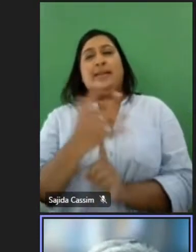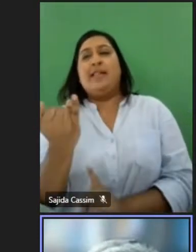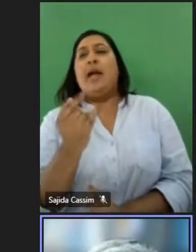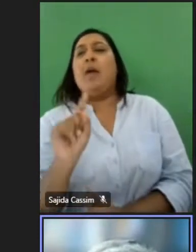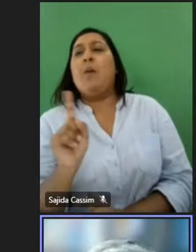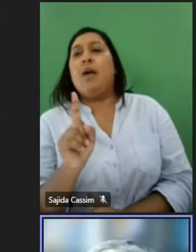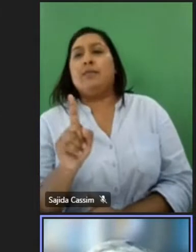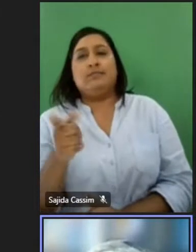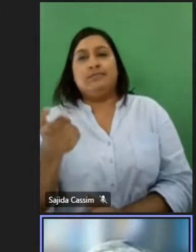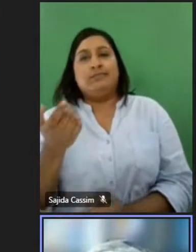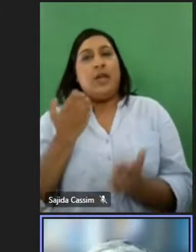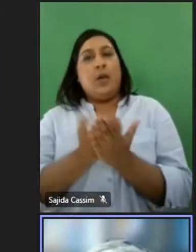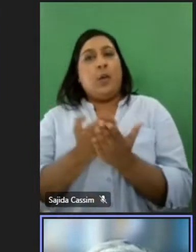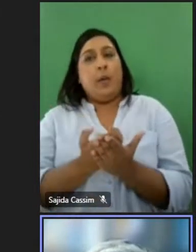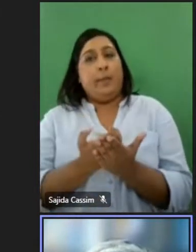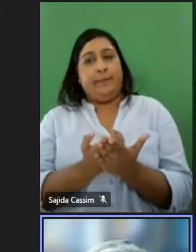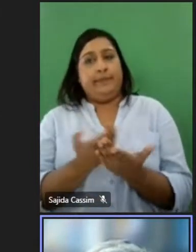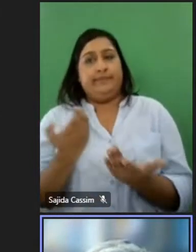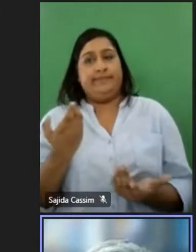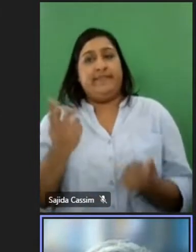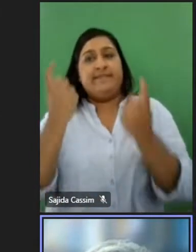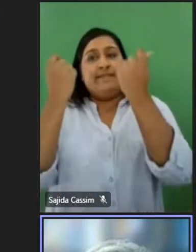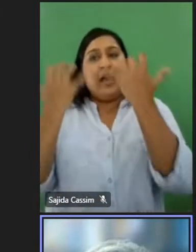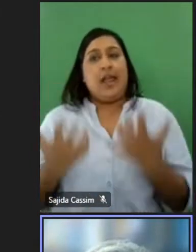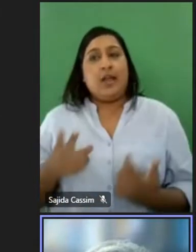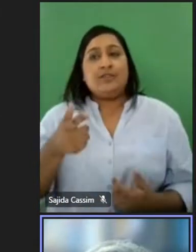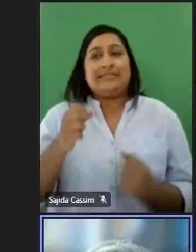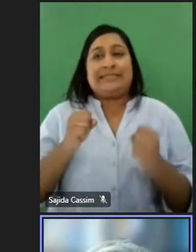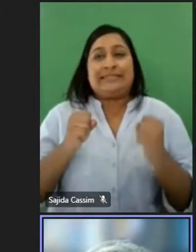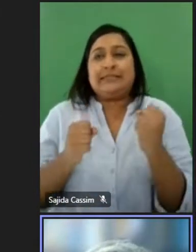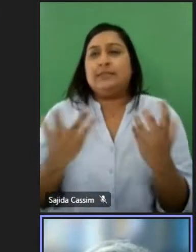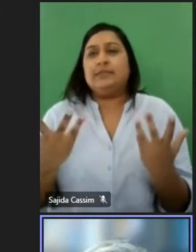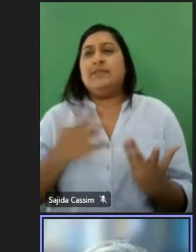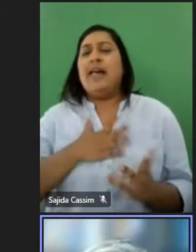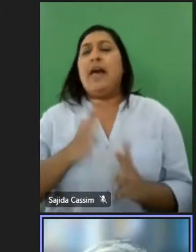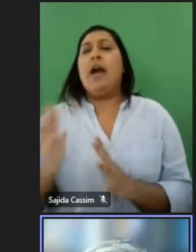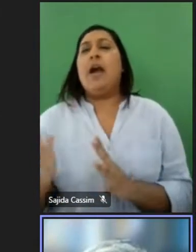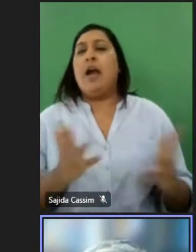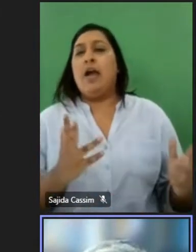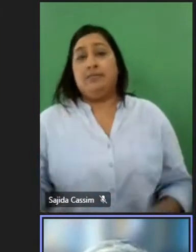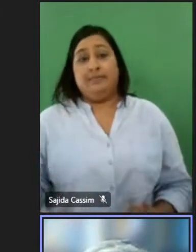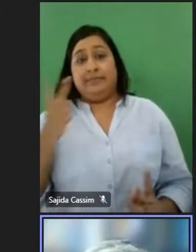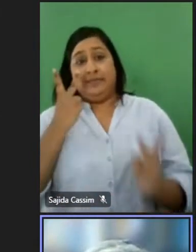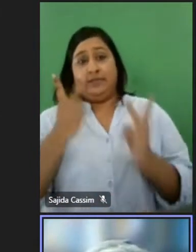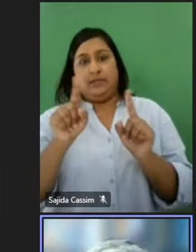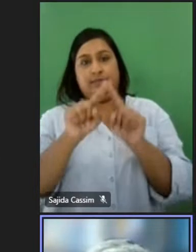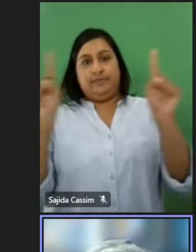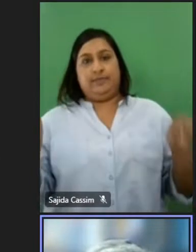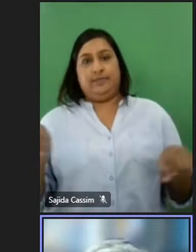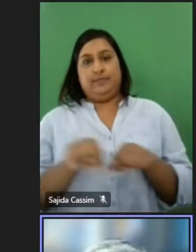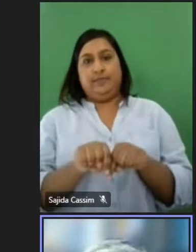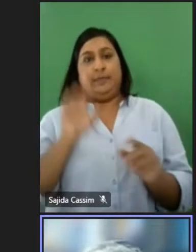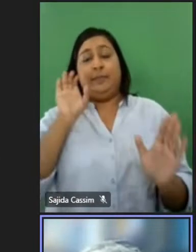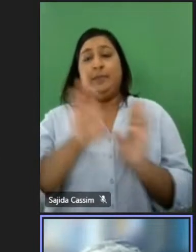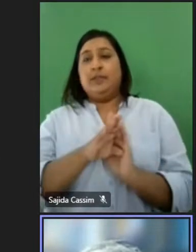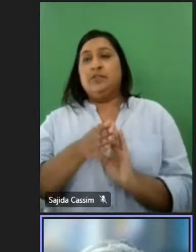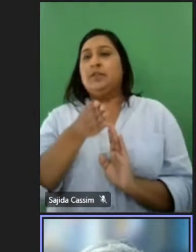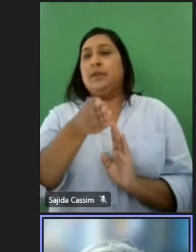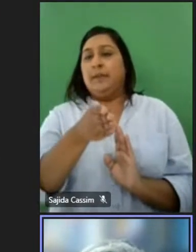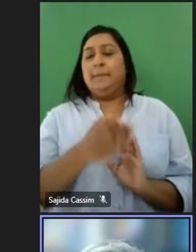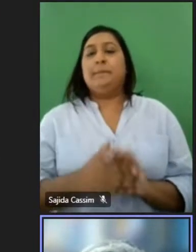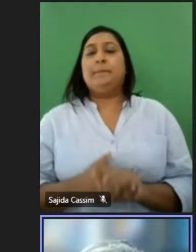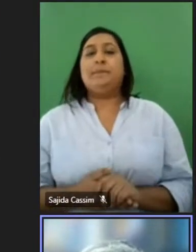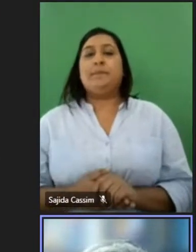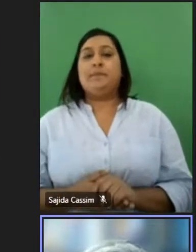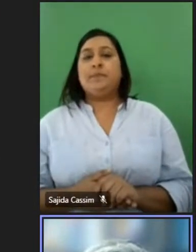economic well-being. And if you have a look at the graph on the right-hand side of the slide, you'll see